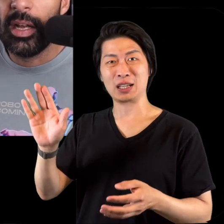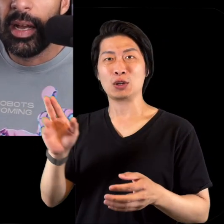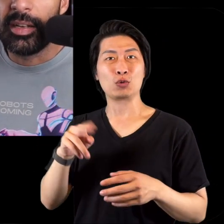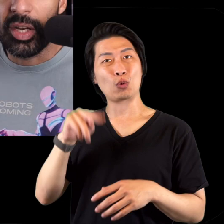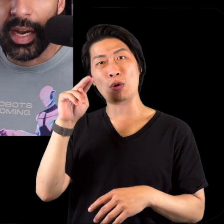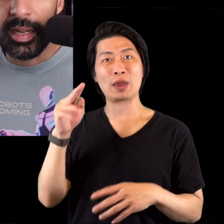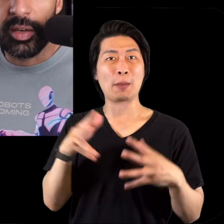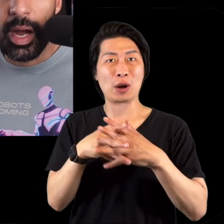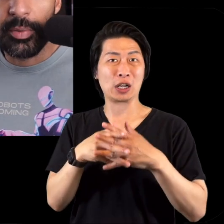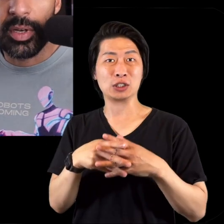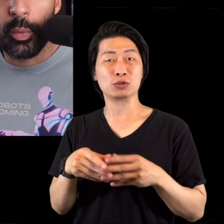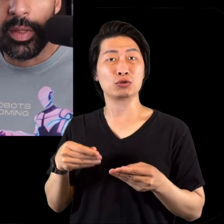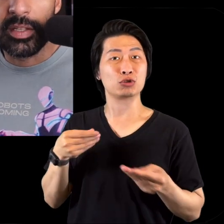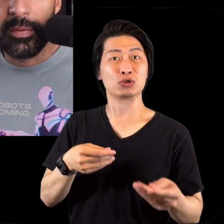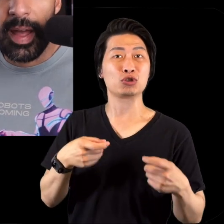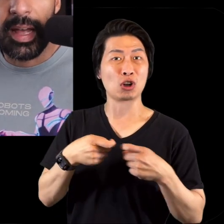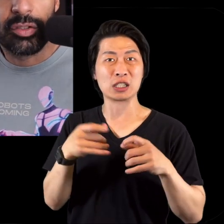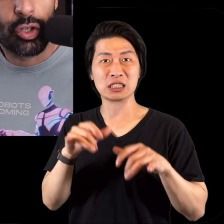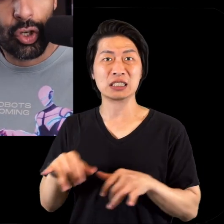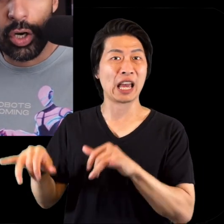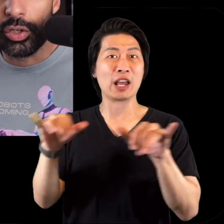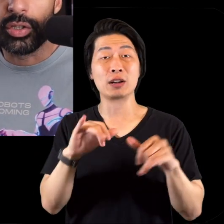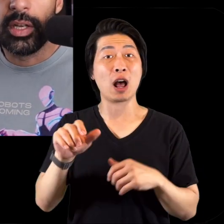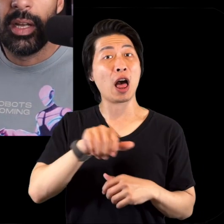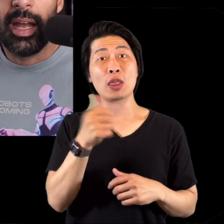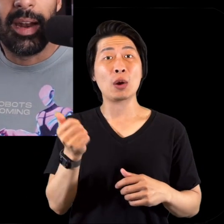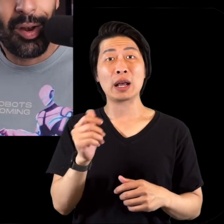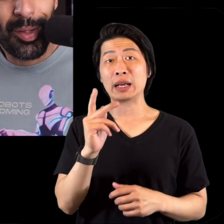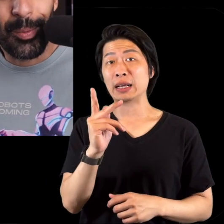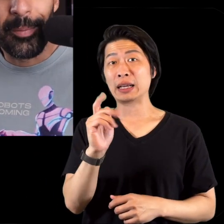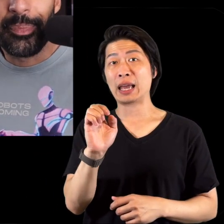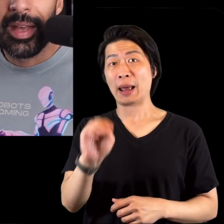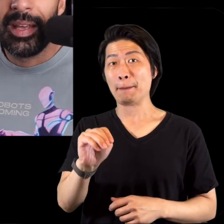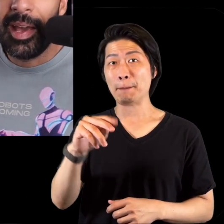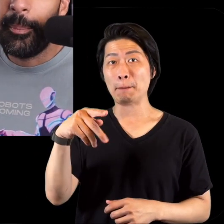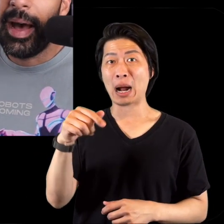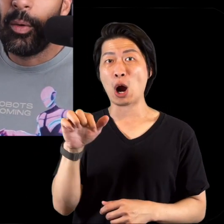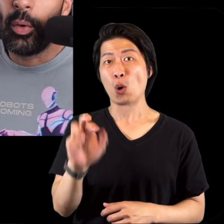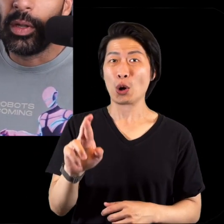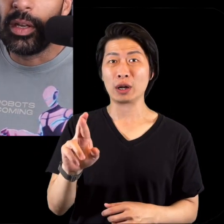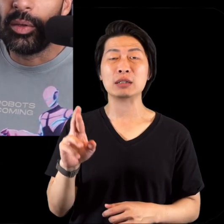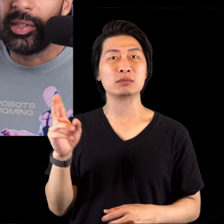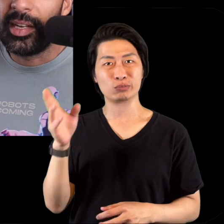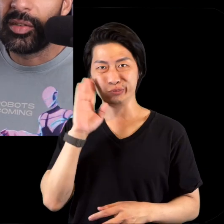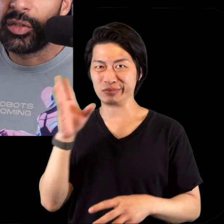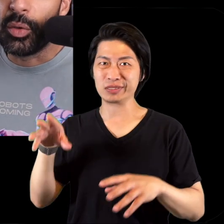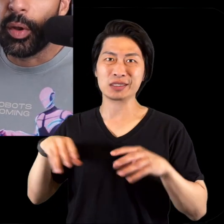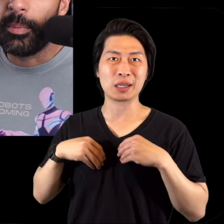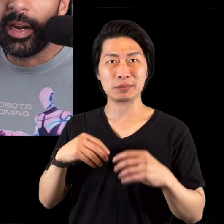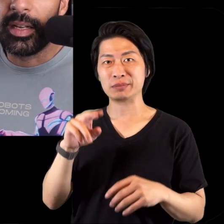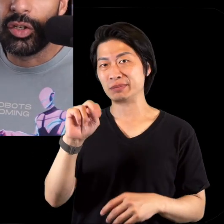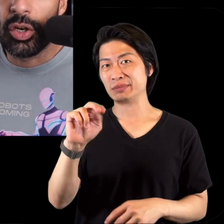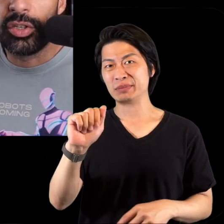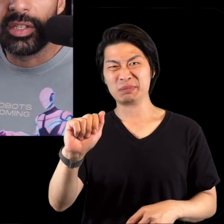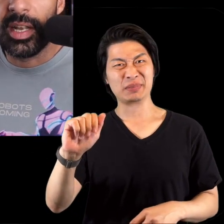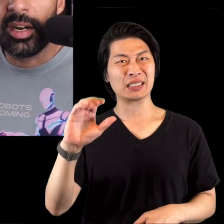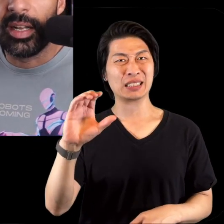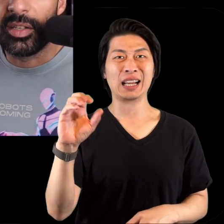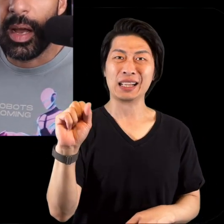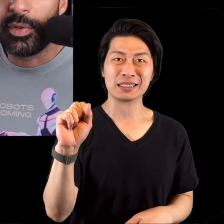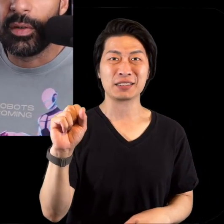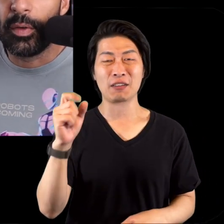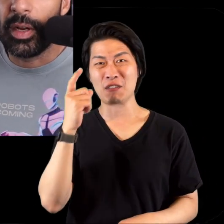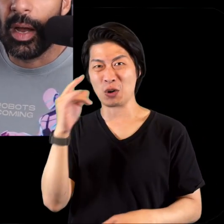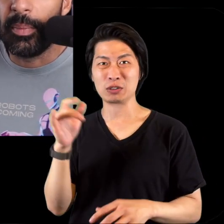Standard as a connector option with its fast chargers. And another one, Power will include Tesla's North American Charging Standard